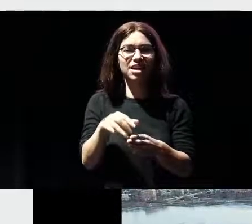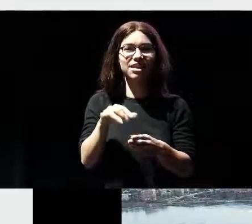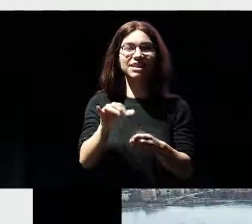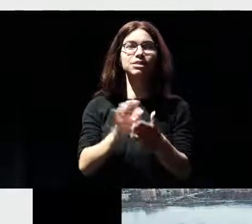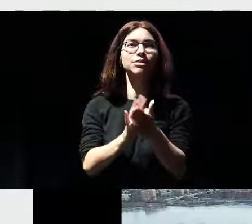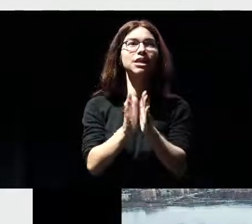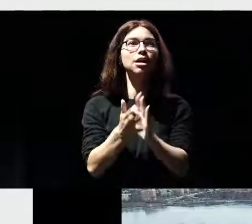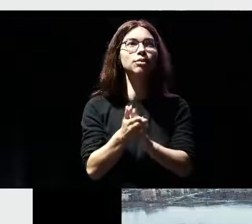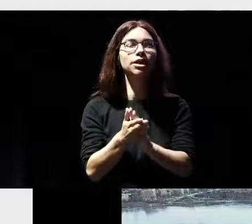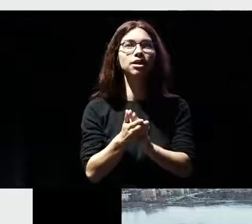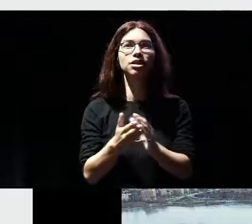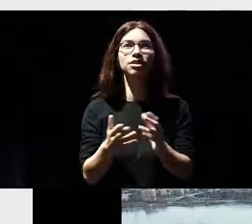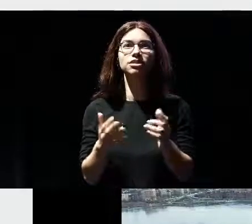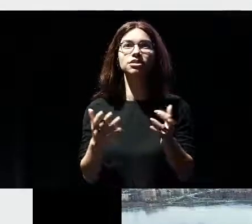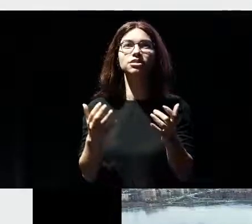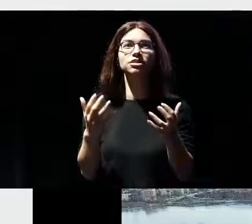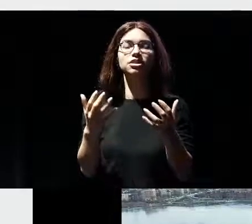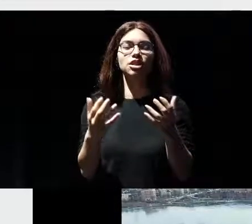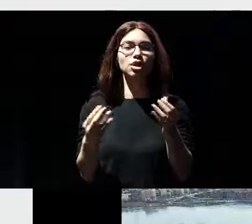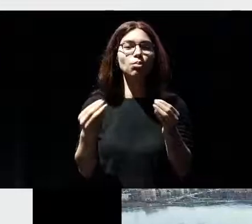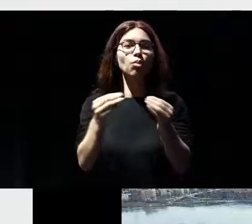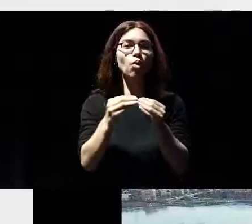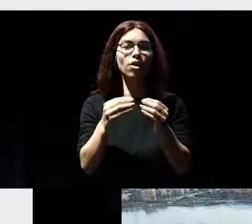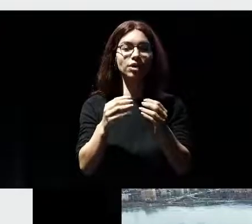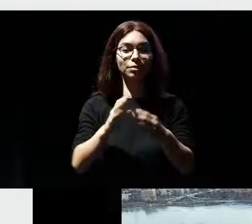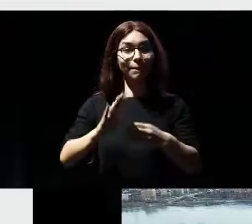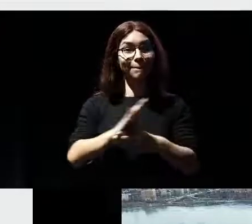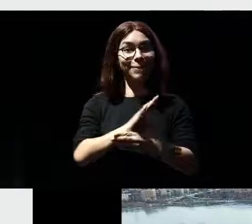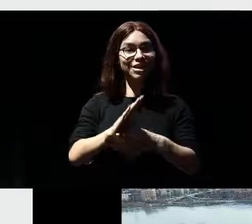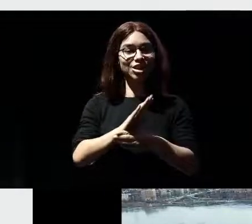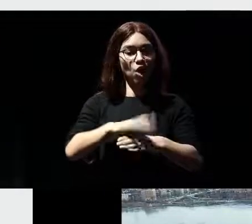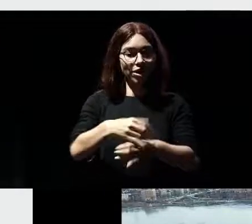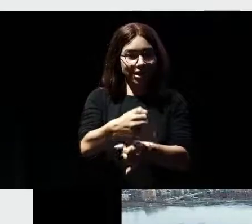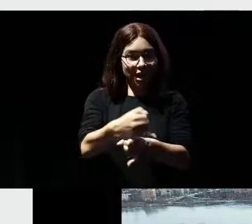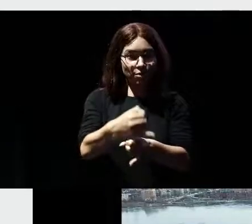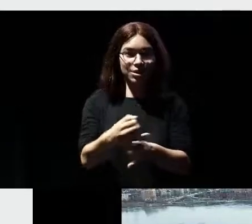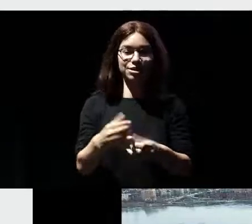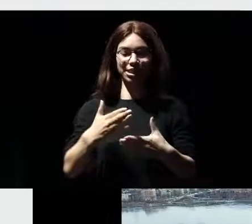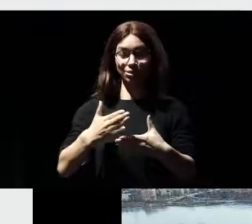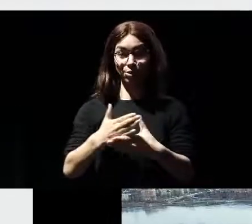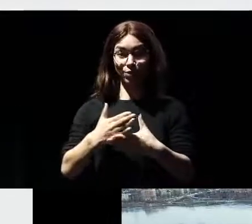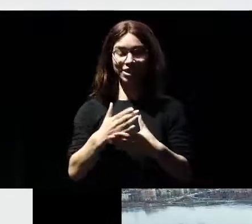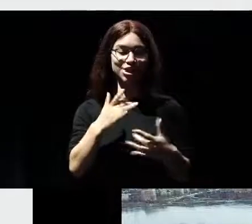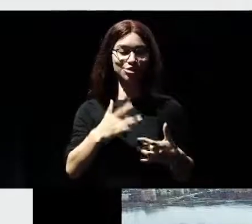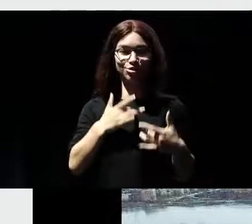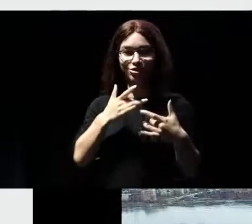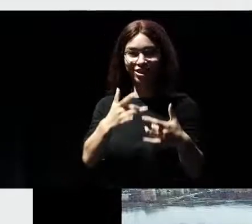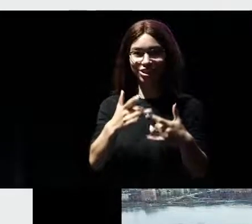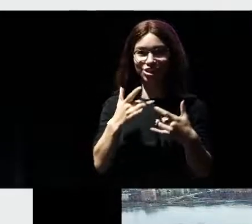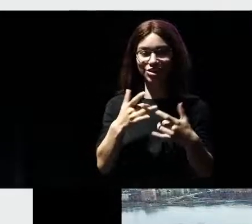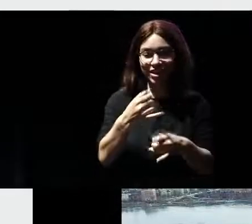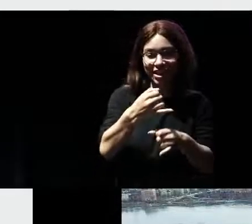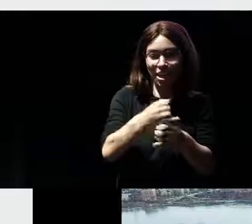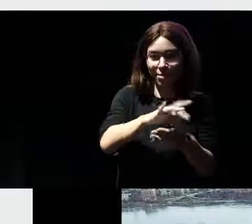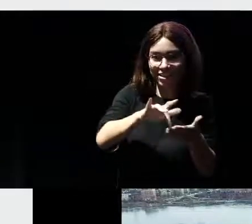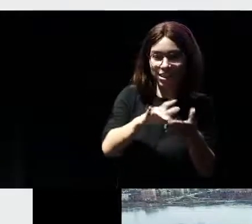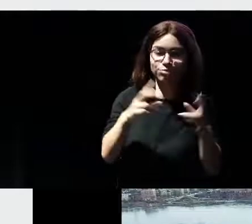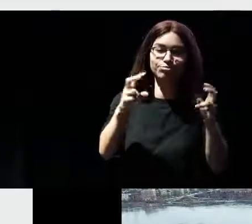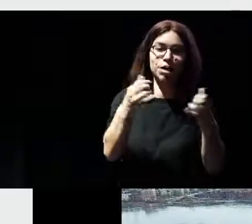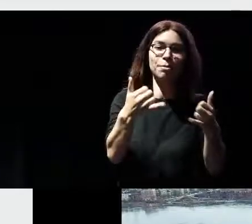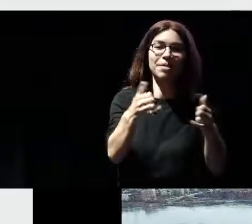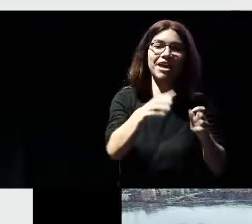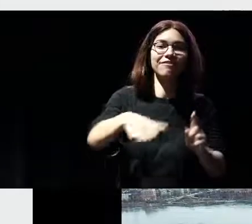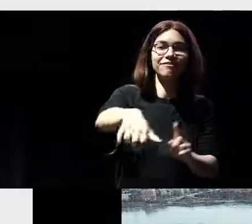increasingly taking hold on the campus between the traditional campus center, in this case, the playing fields,